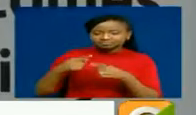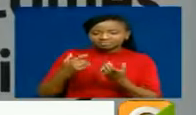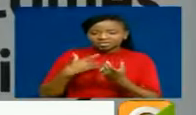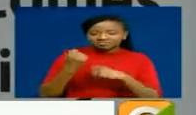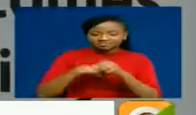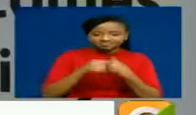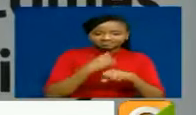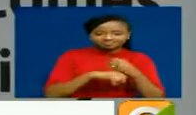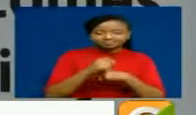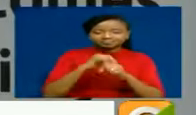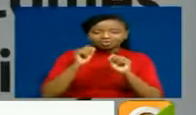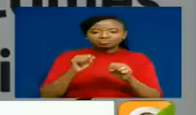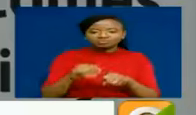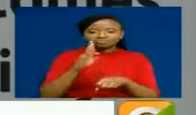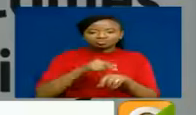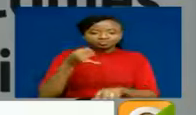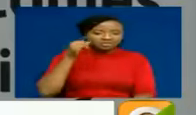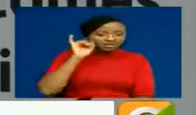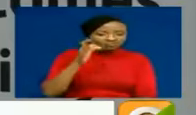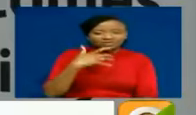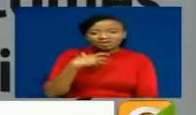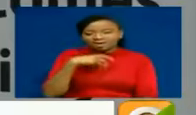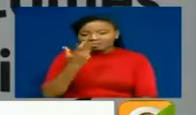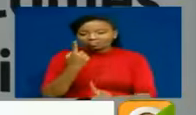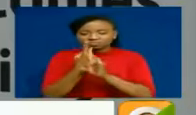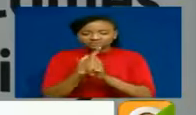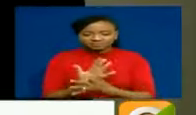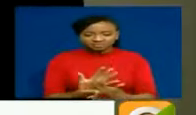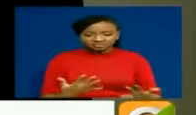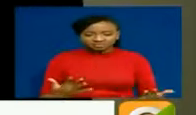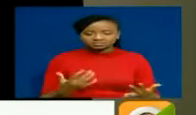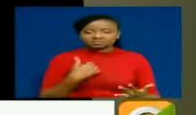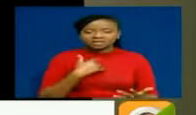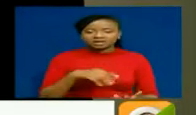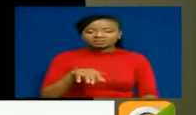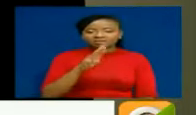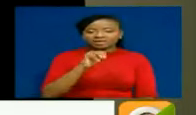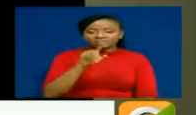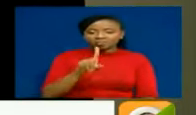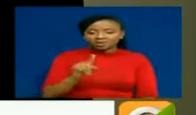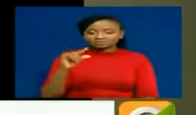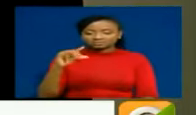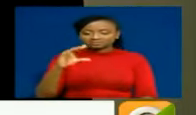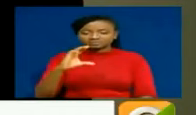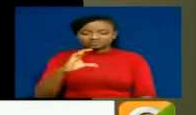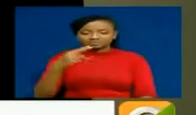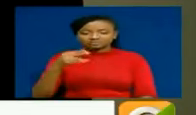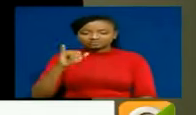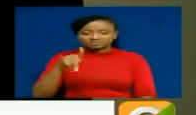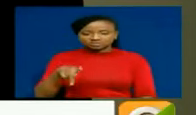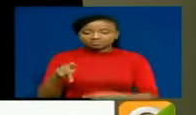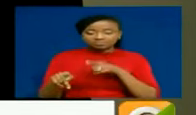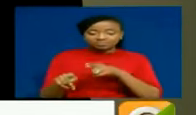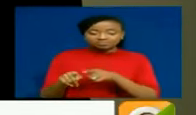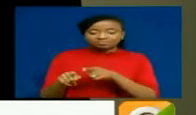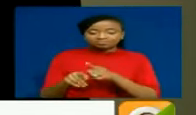customers and Apple product users on the capabilities of the new M1 chip that will come with new version of the products. The